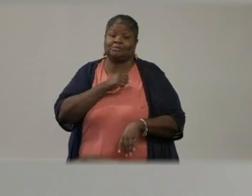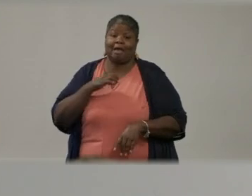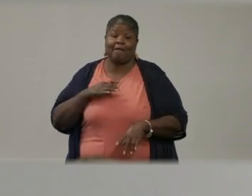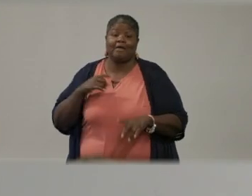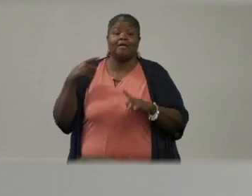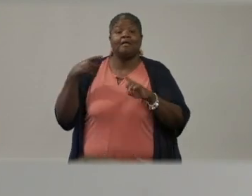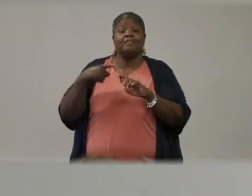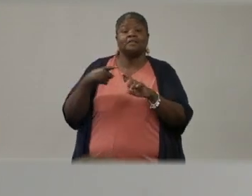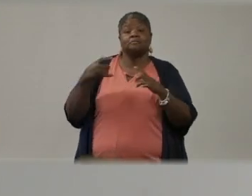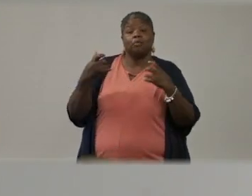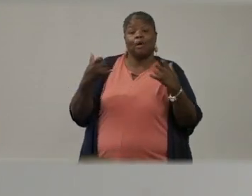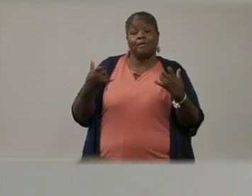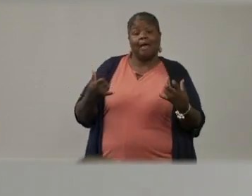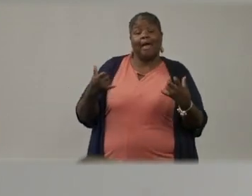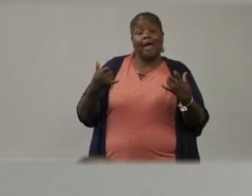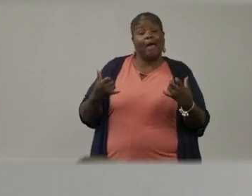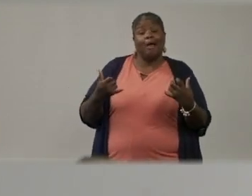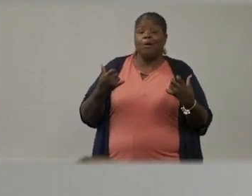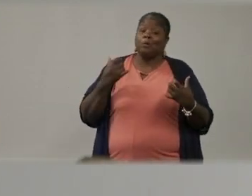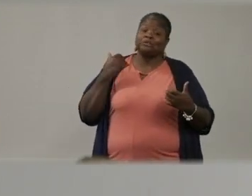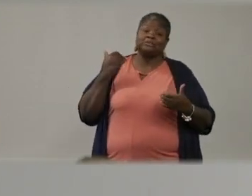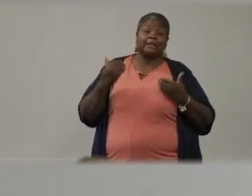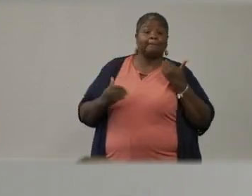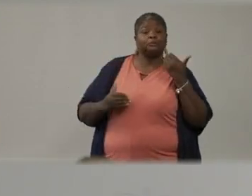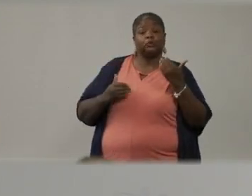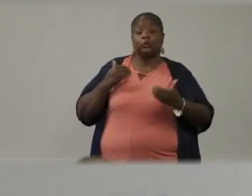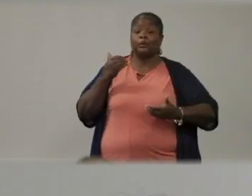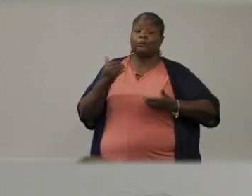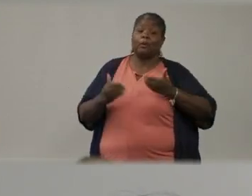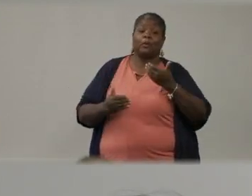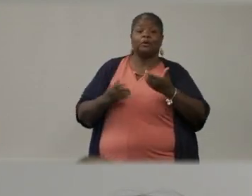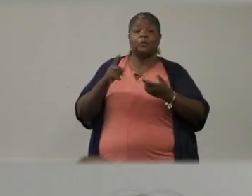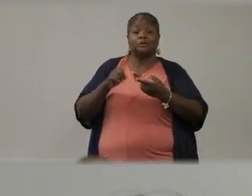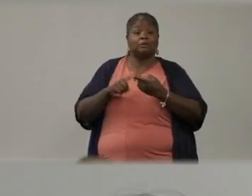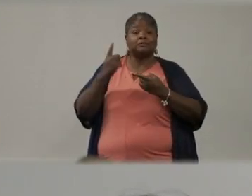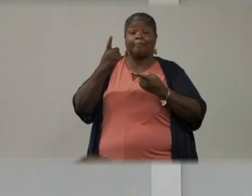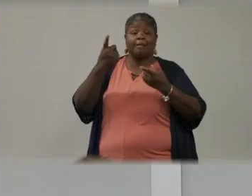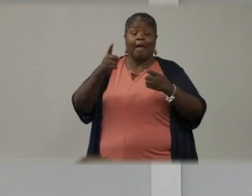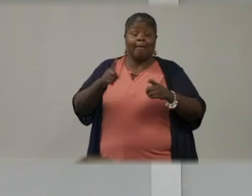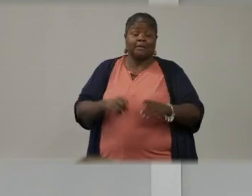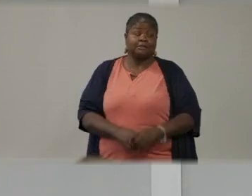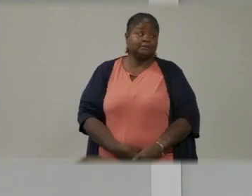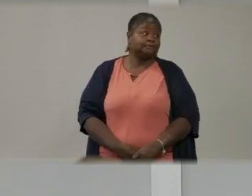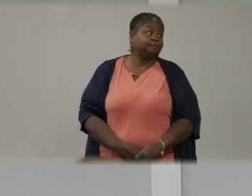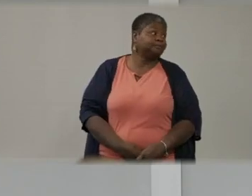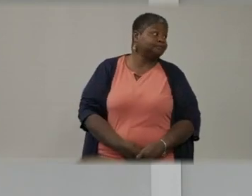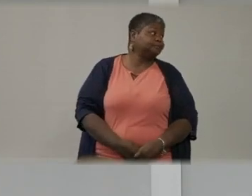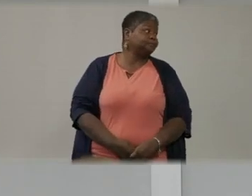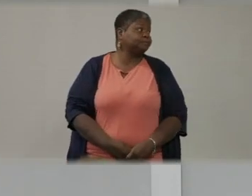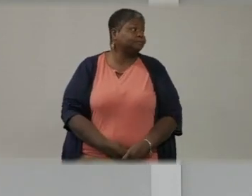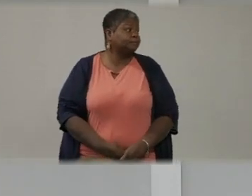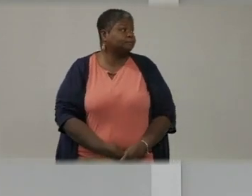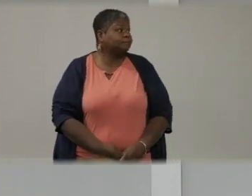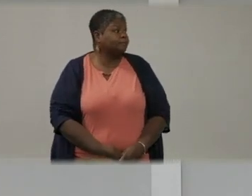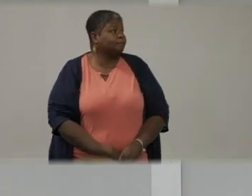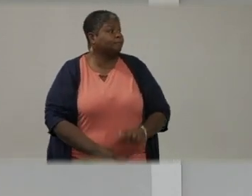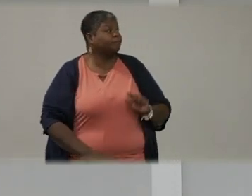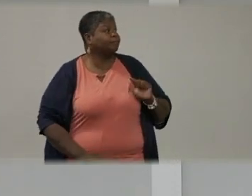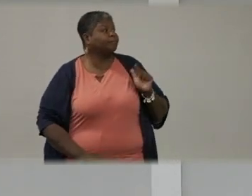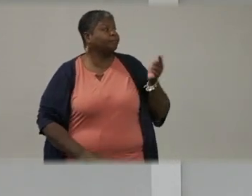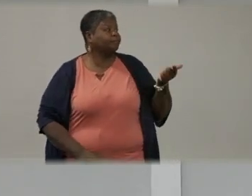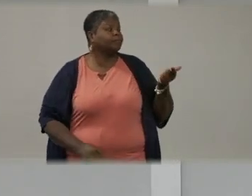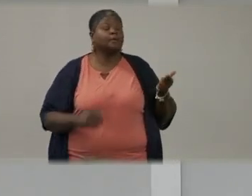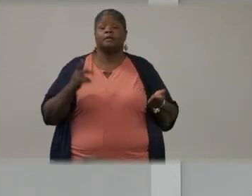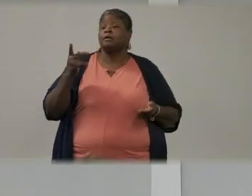point in time, we're just going to keep doing what we're doing till something happens. Krsyten, let's talk about the workforce a little